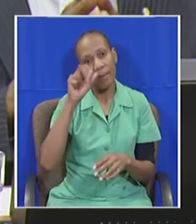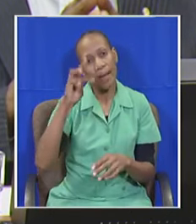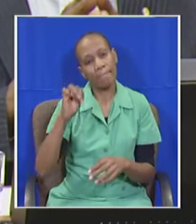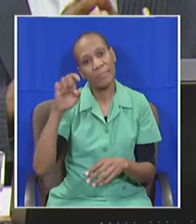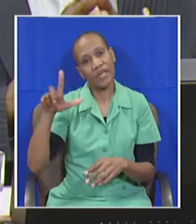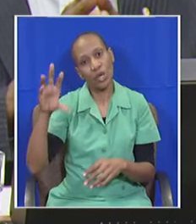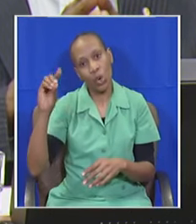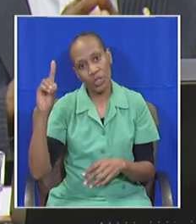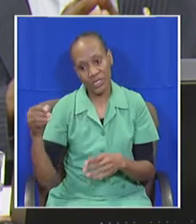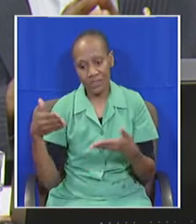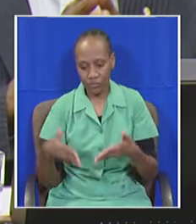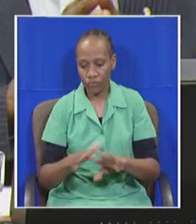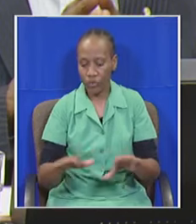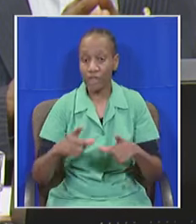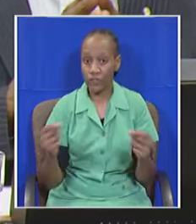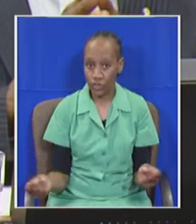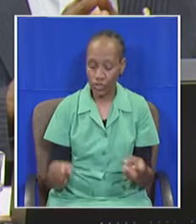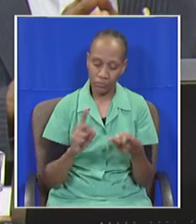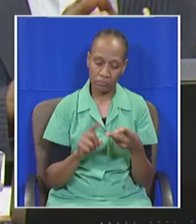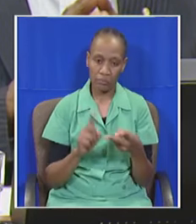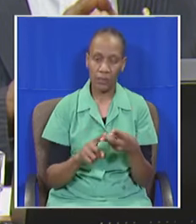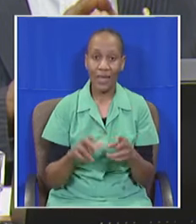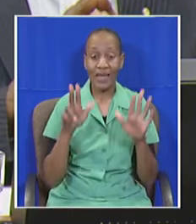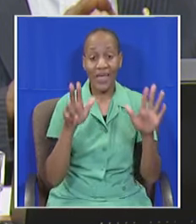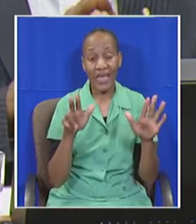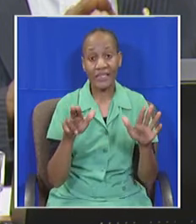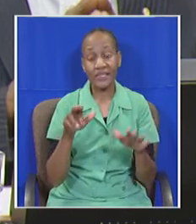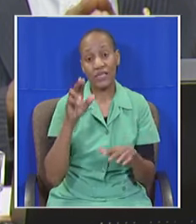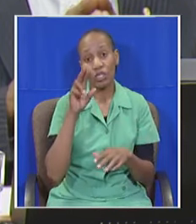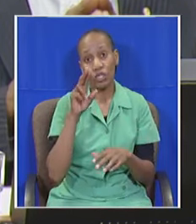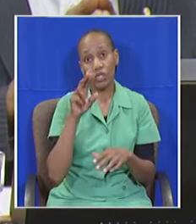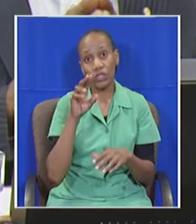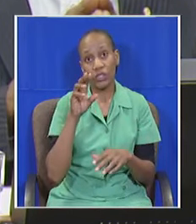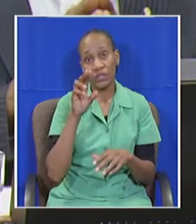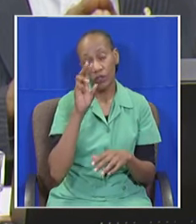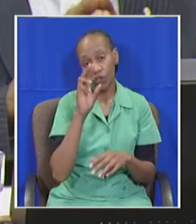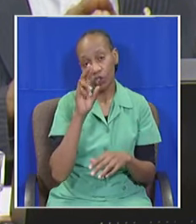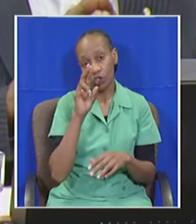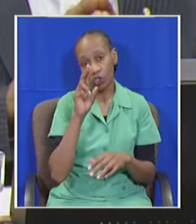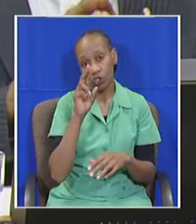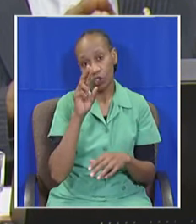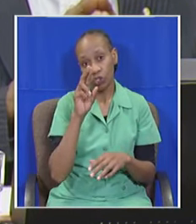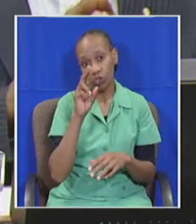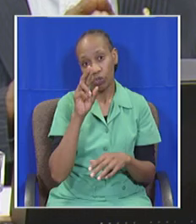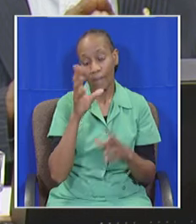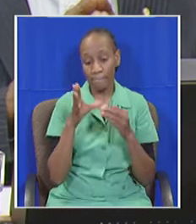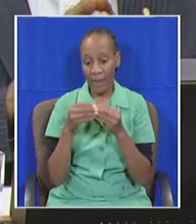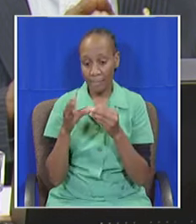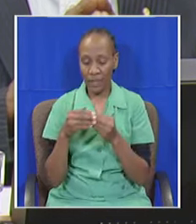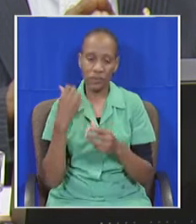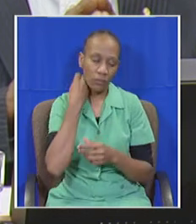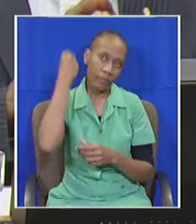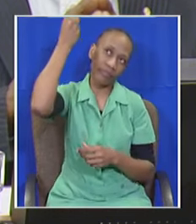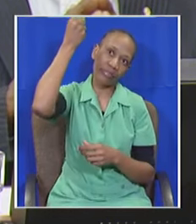Tshwane. Further notes that the 8 United Democratic Front members were hanged for